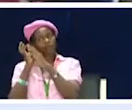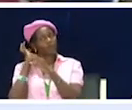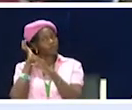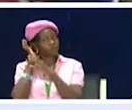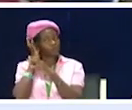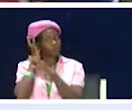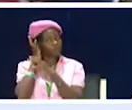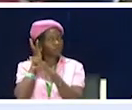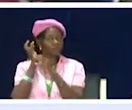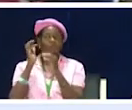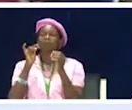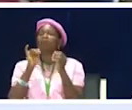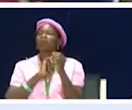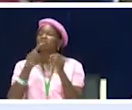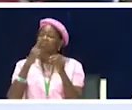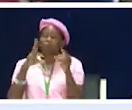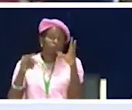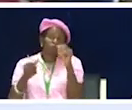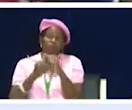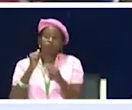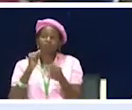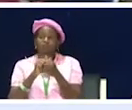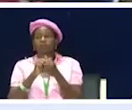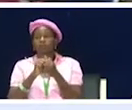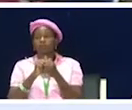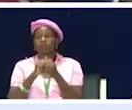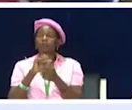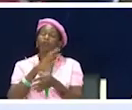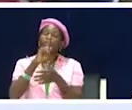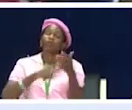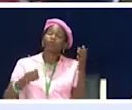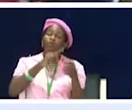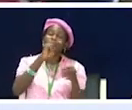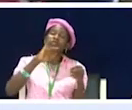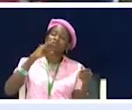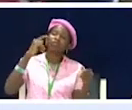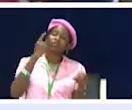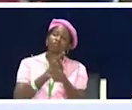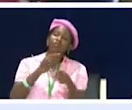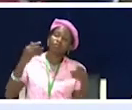And I said, oh, that's no problem. All you need is a brand new